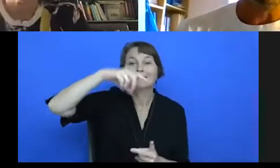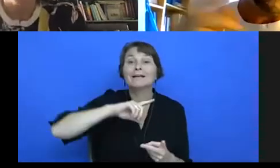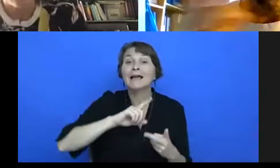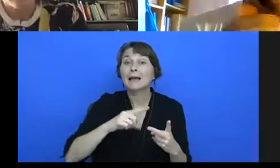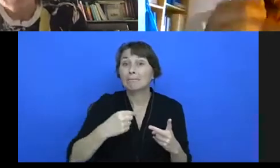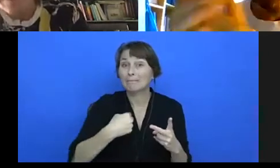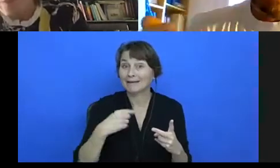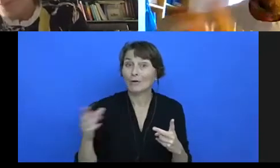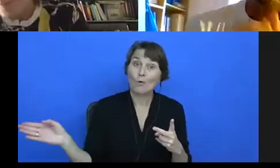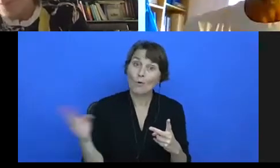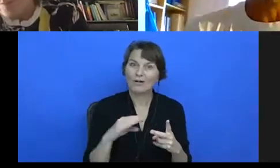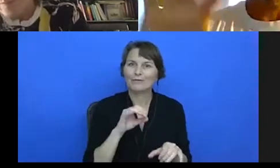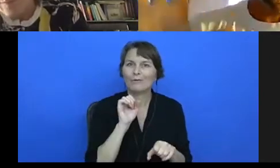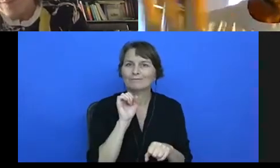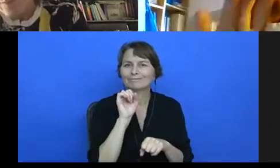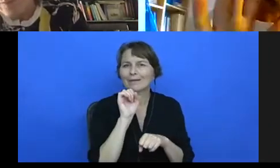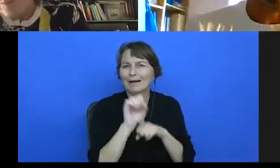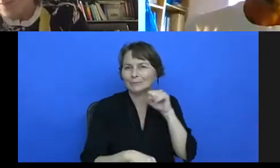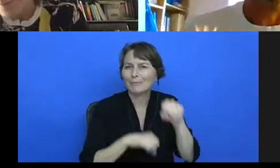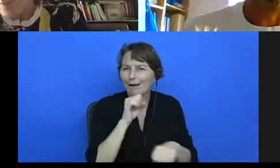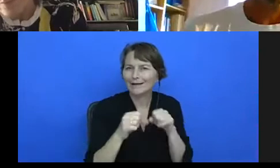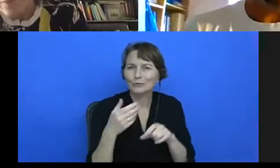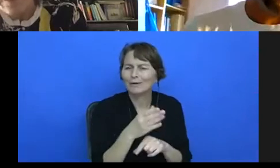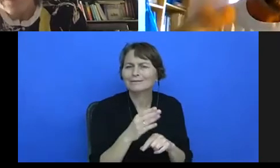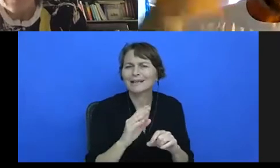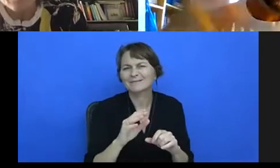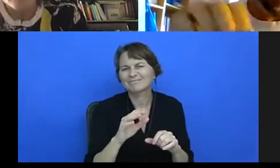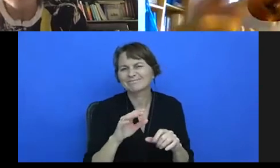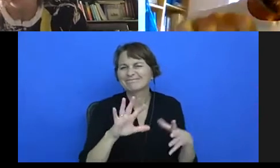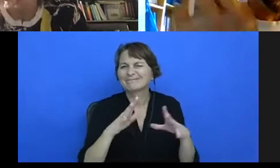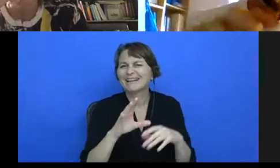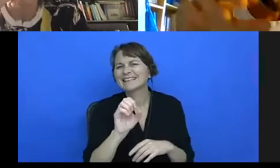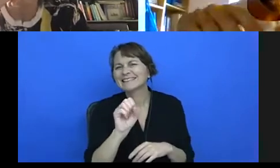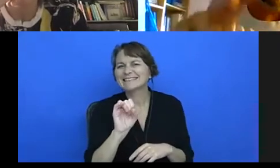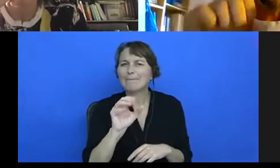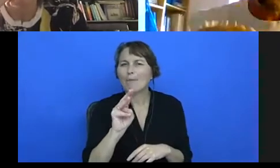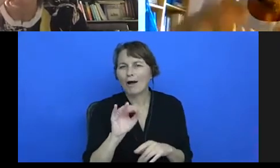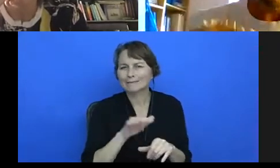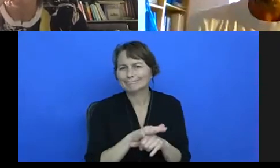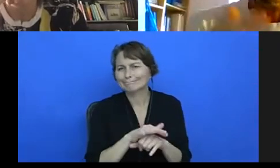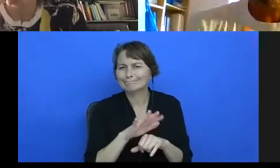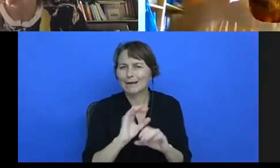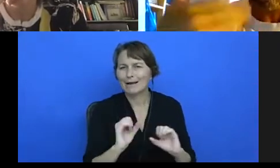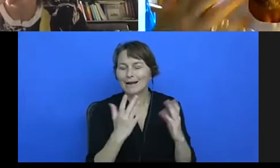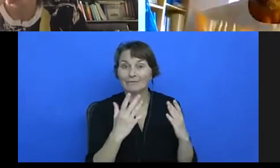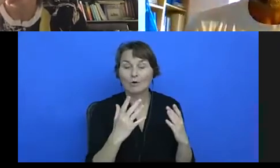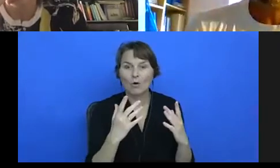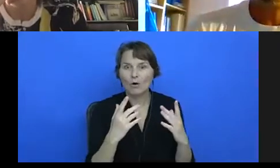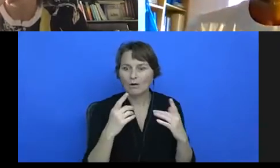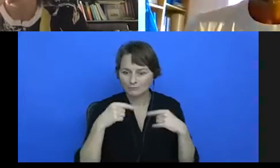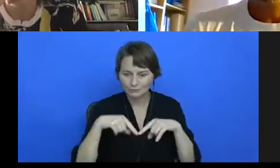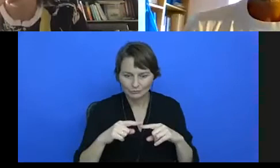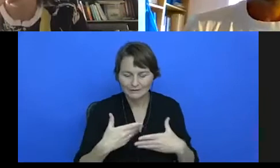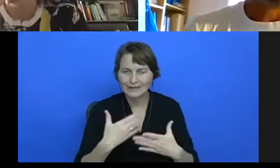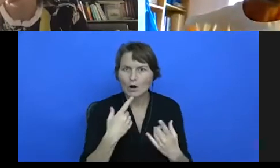snorkeling semi-live. It was live via Twitter, and then there was like a film. But there was enough sort of, you know, talking about it during the day so that people sort